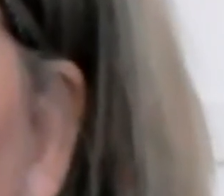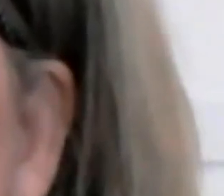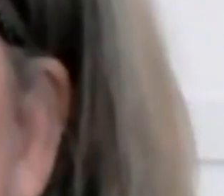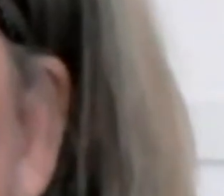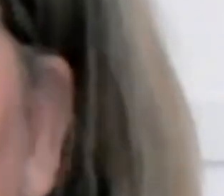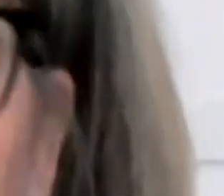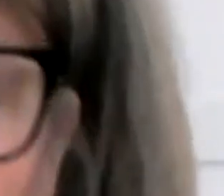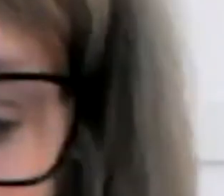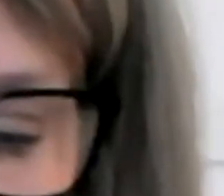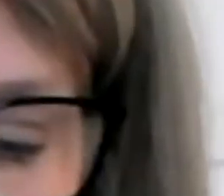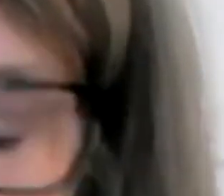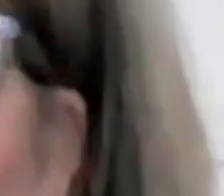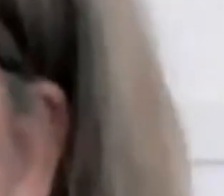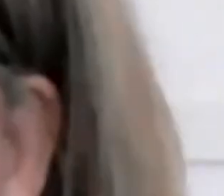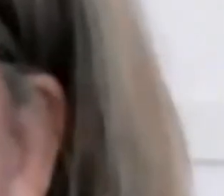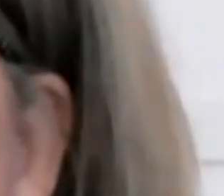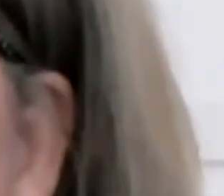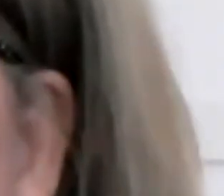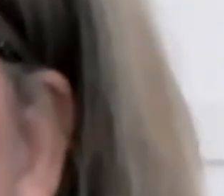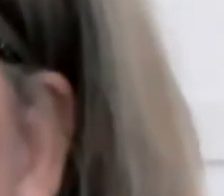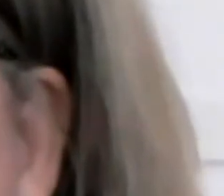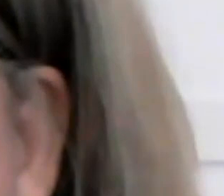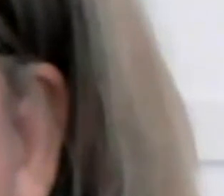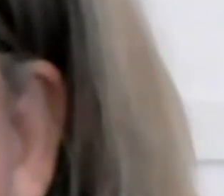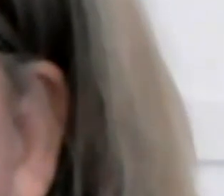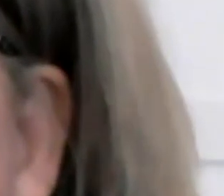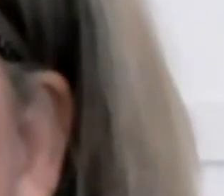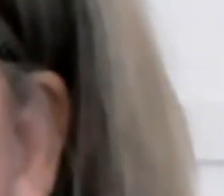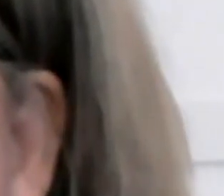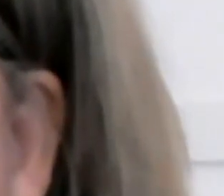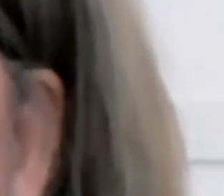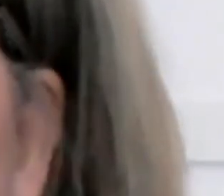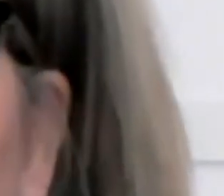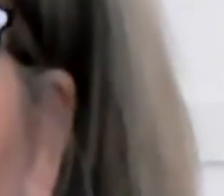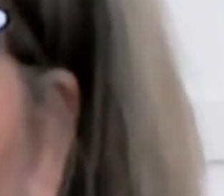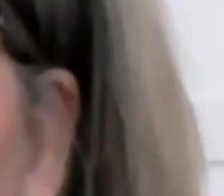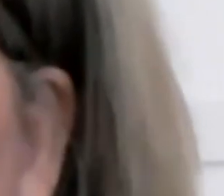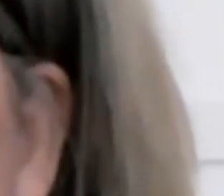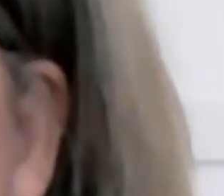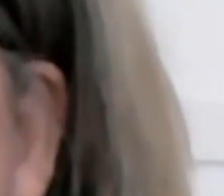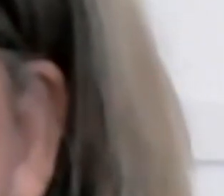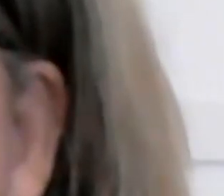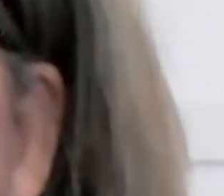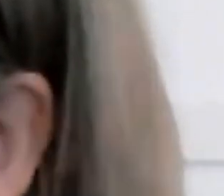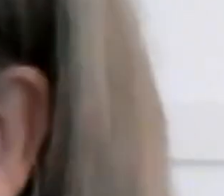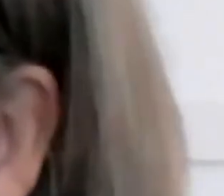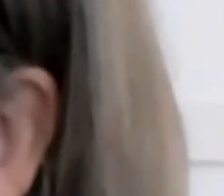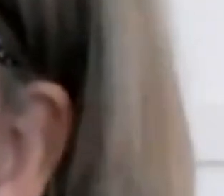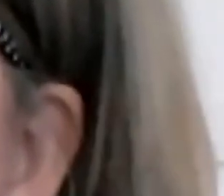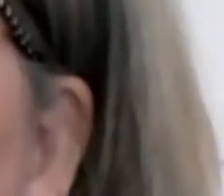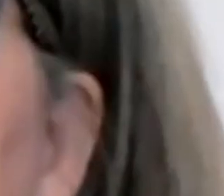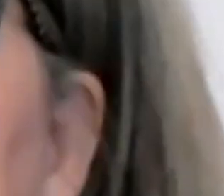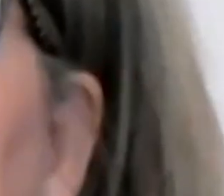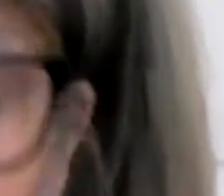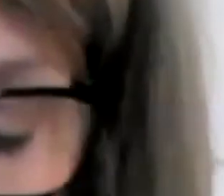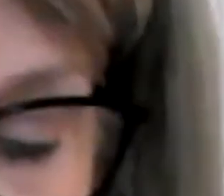they employ. And I think more and more of those conversations will help us learn from each other and also maybe borrow